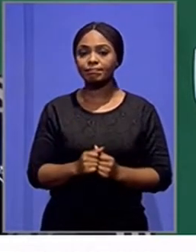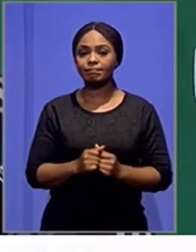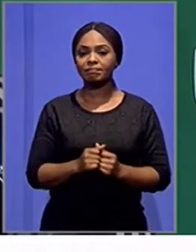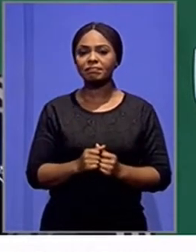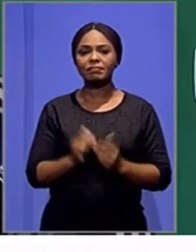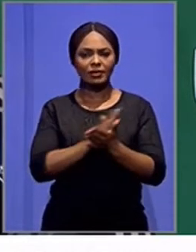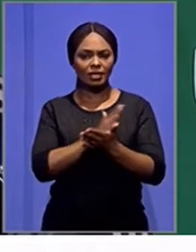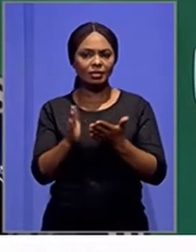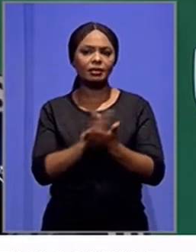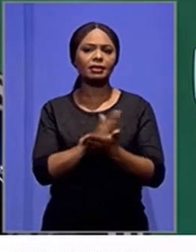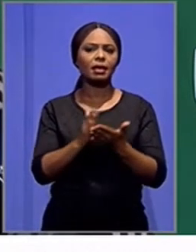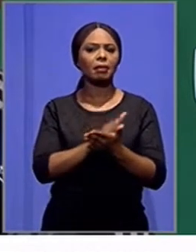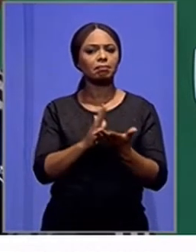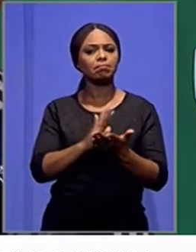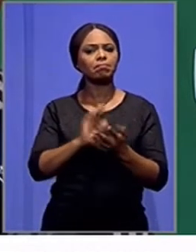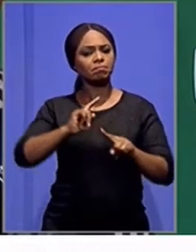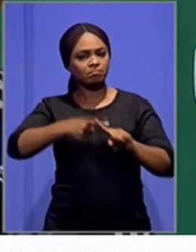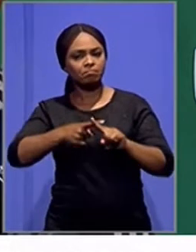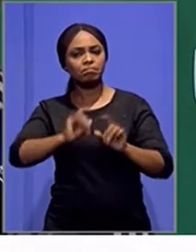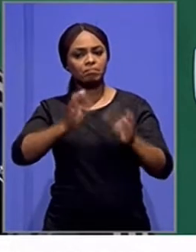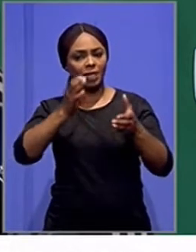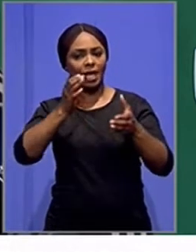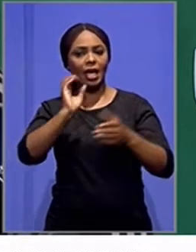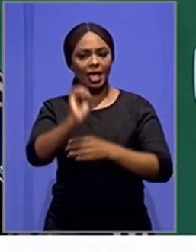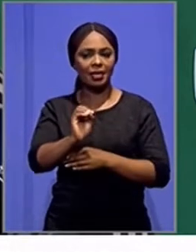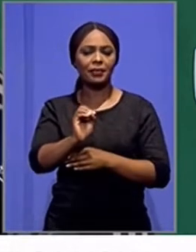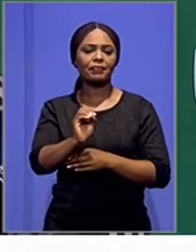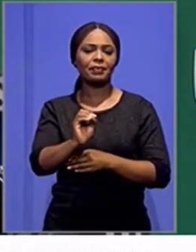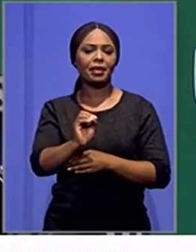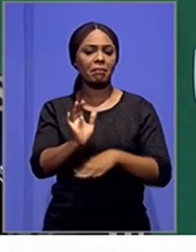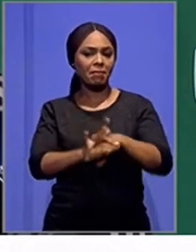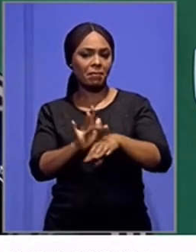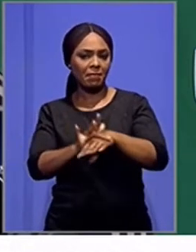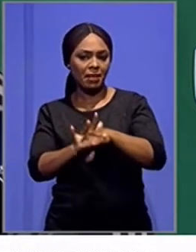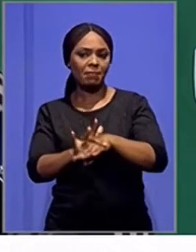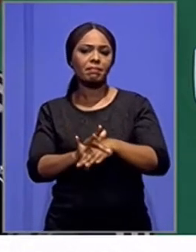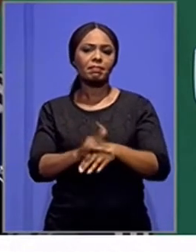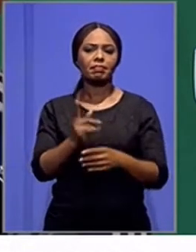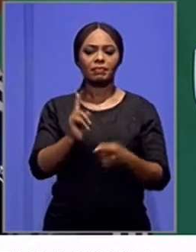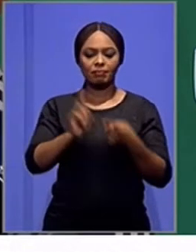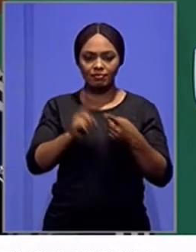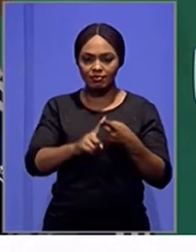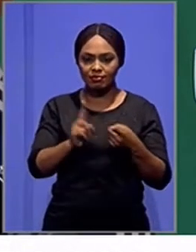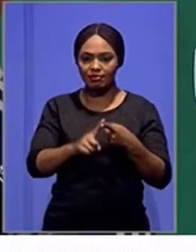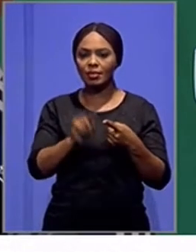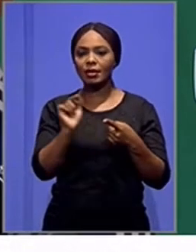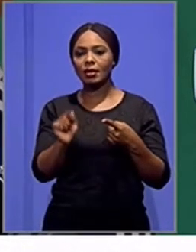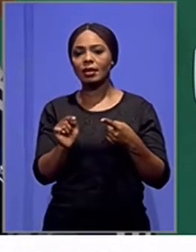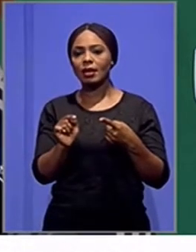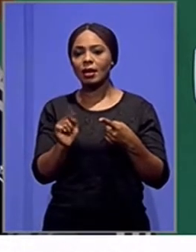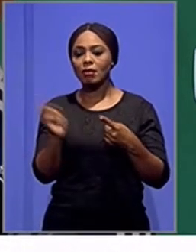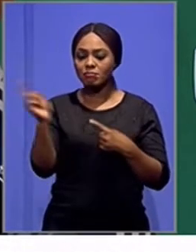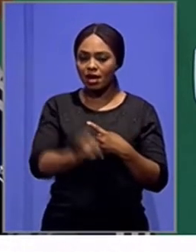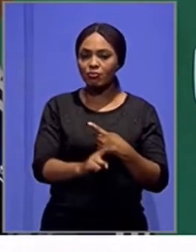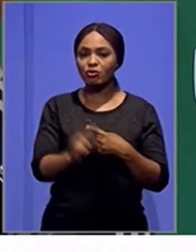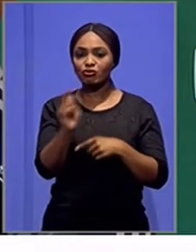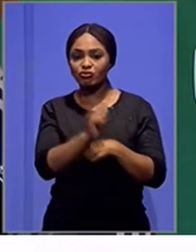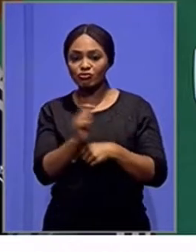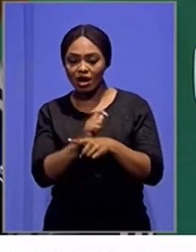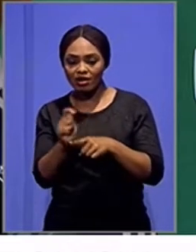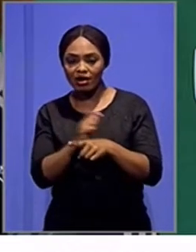aspects you look at. First and foremost, number one, are you coming to training? Are you punctual in relation to being at